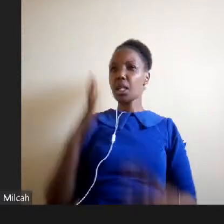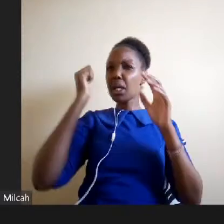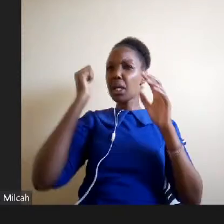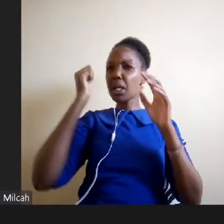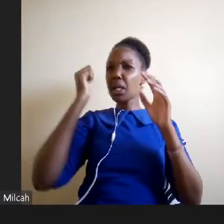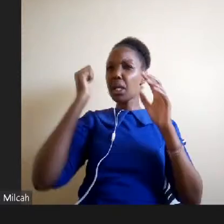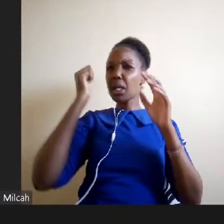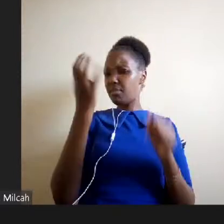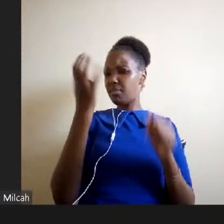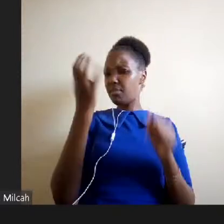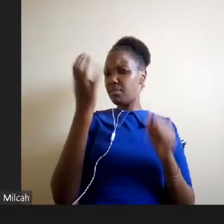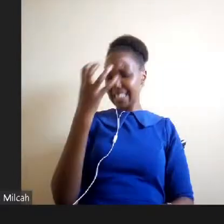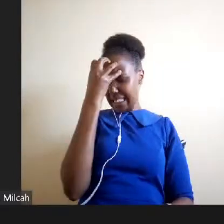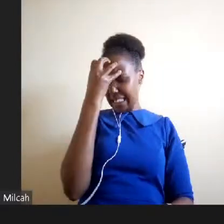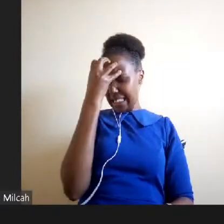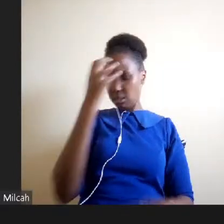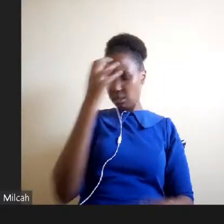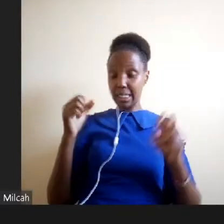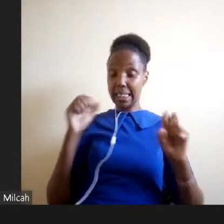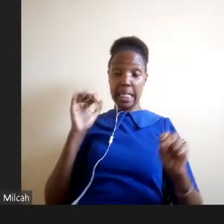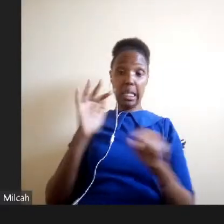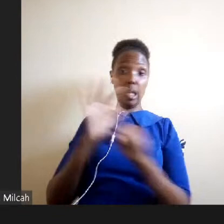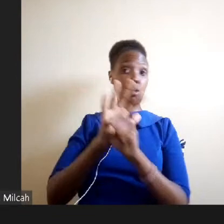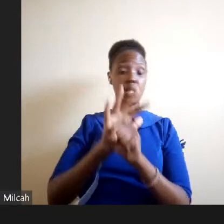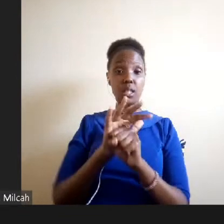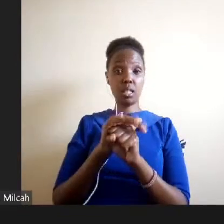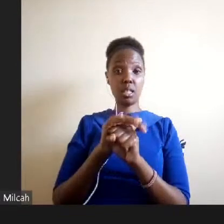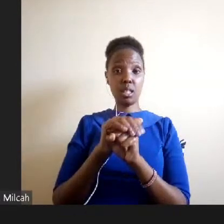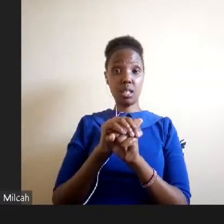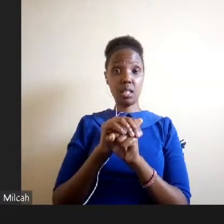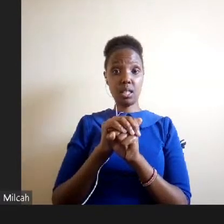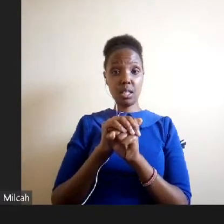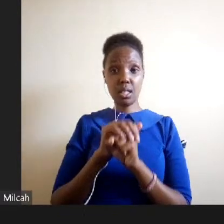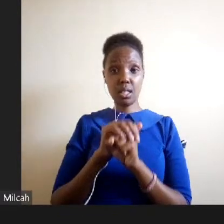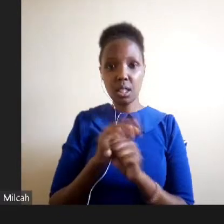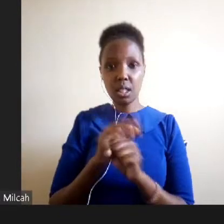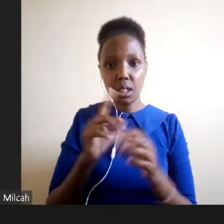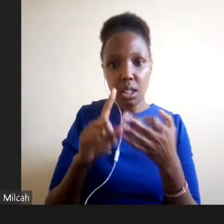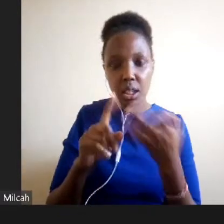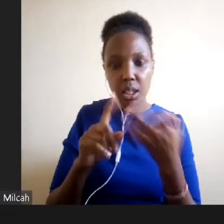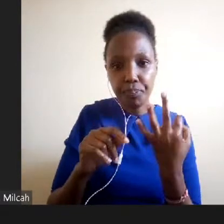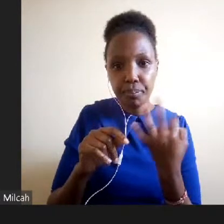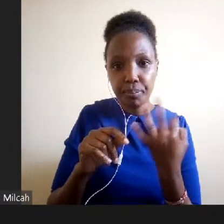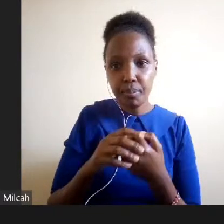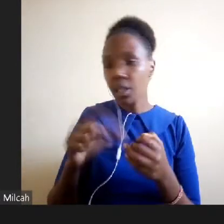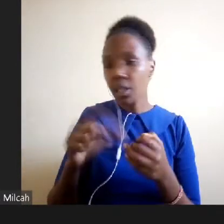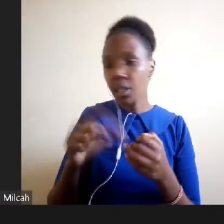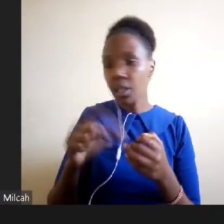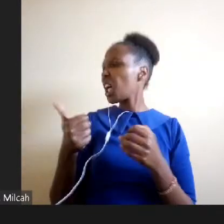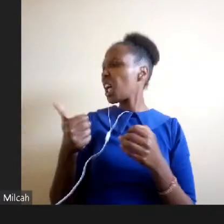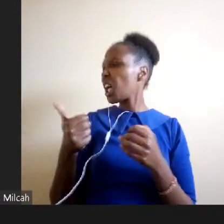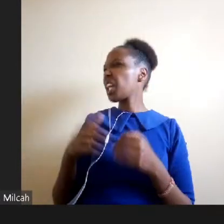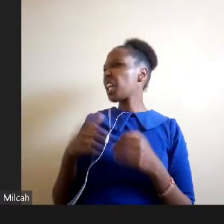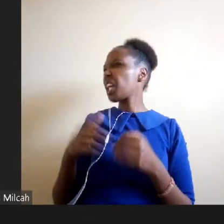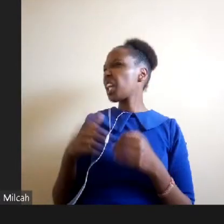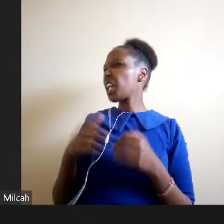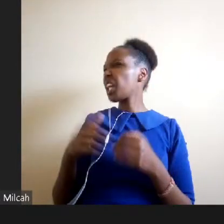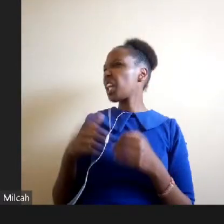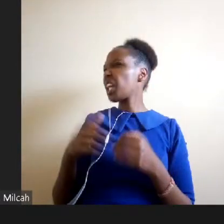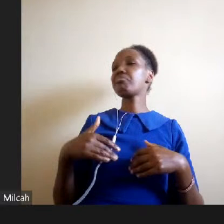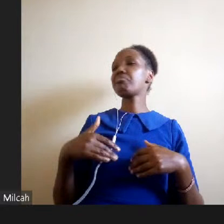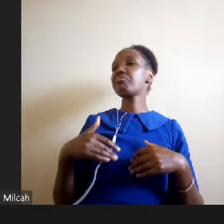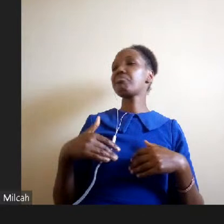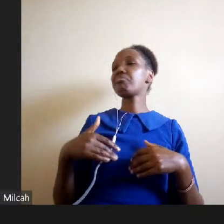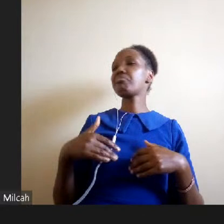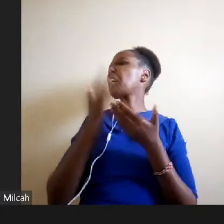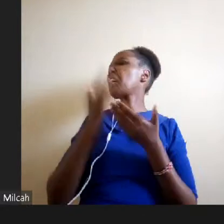when they're online, that is also a very big flag. Or sometimes the children who start becoming reluctant to socialization, or they don't want to start